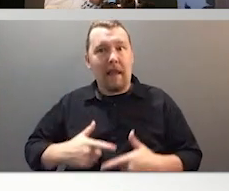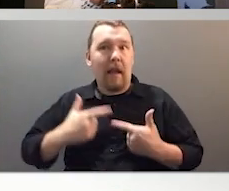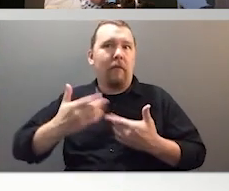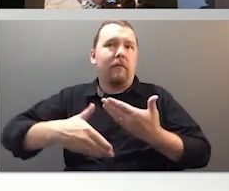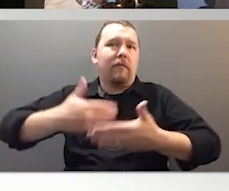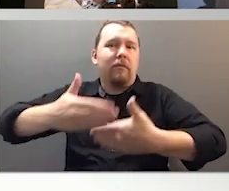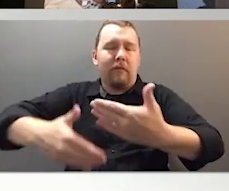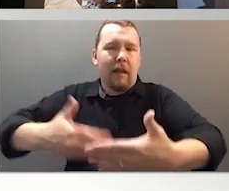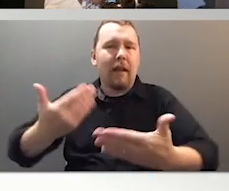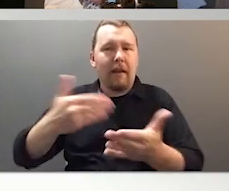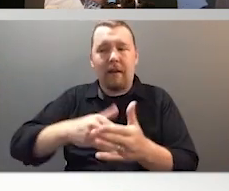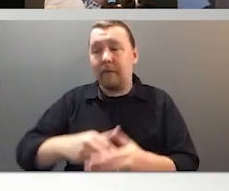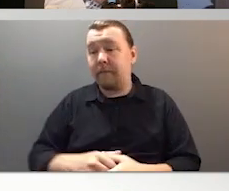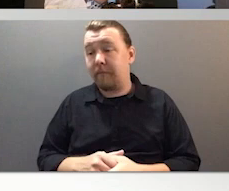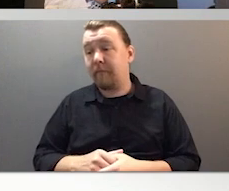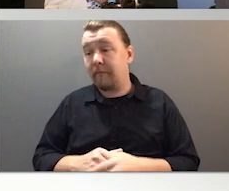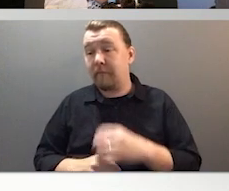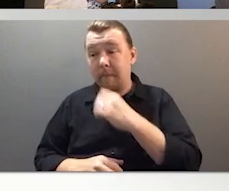Groups are great.